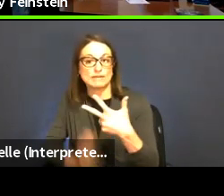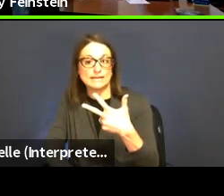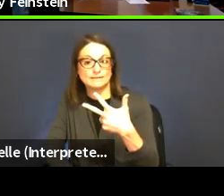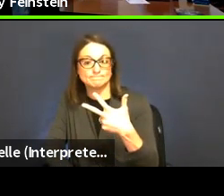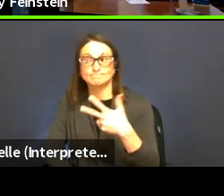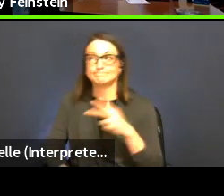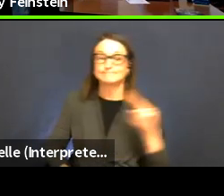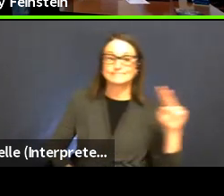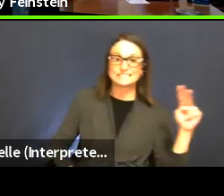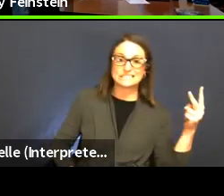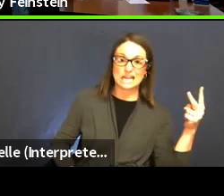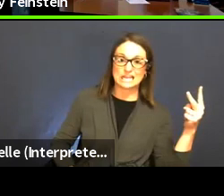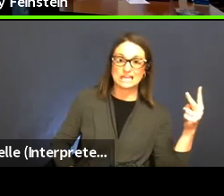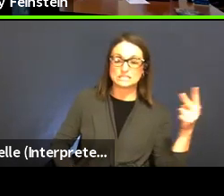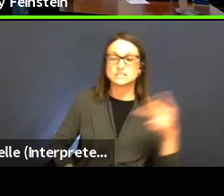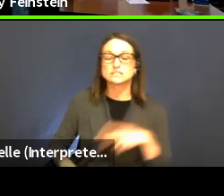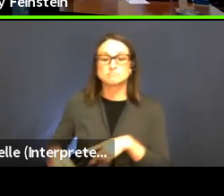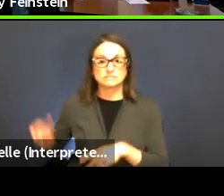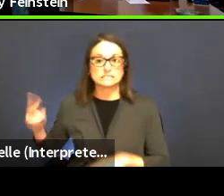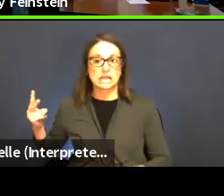Second? Second.